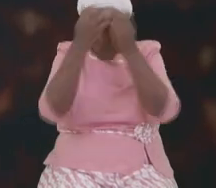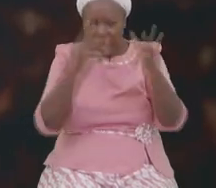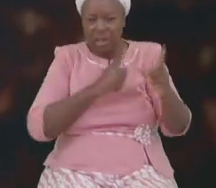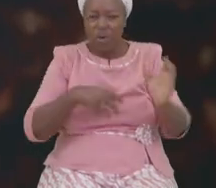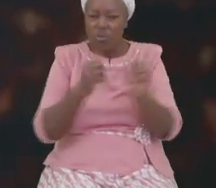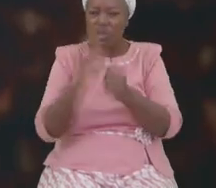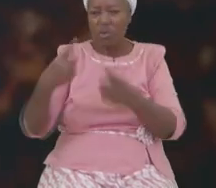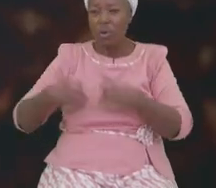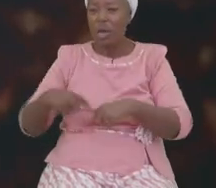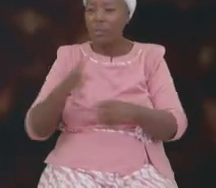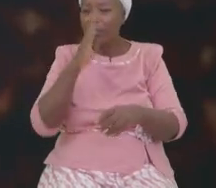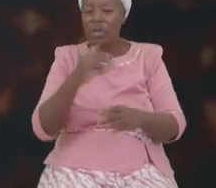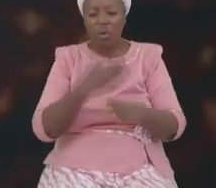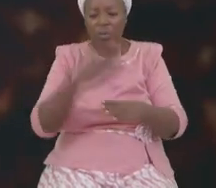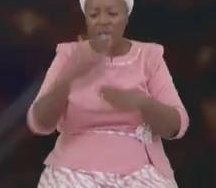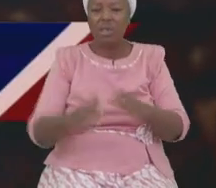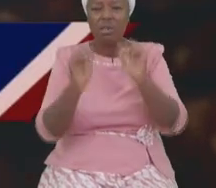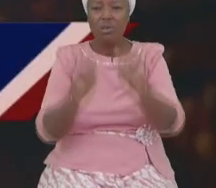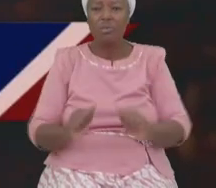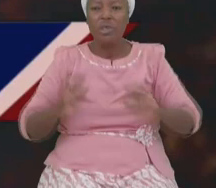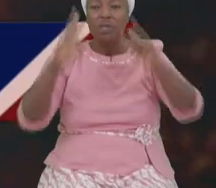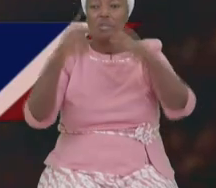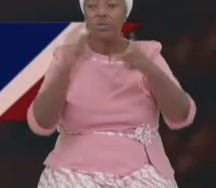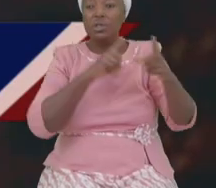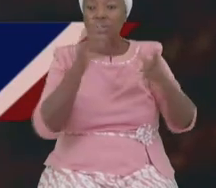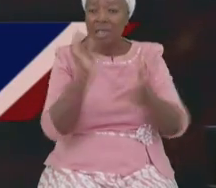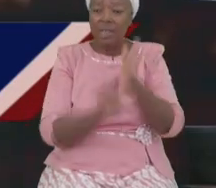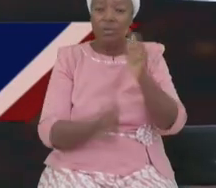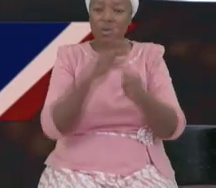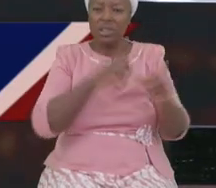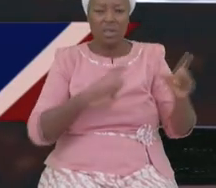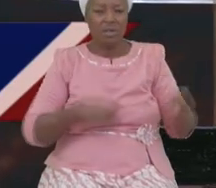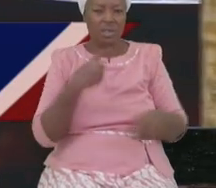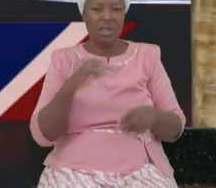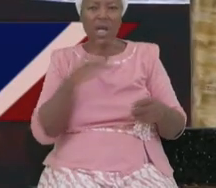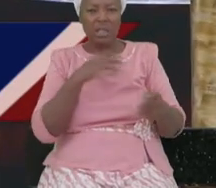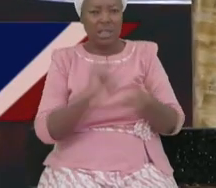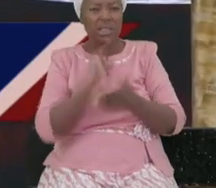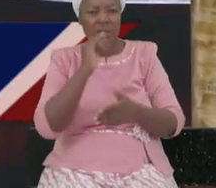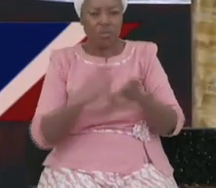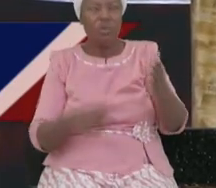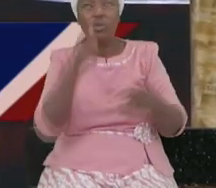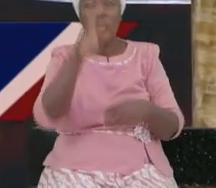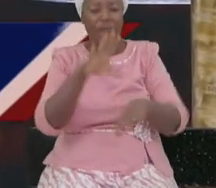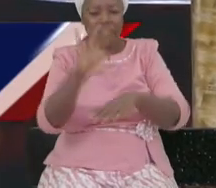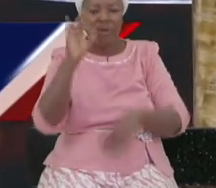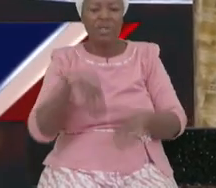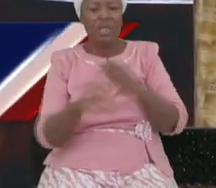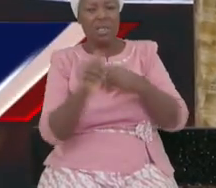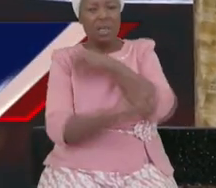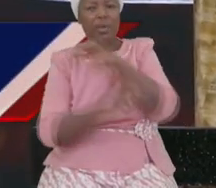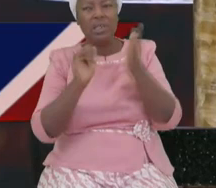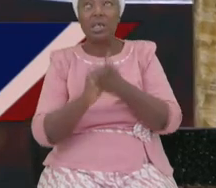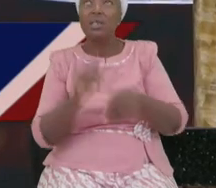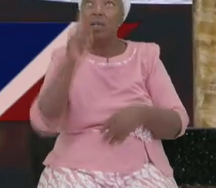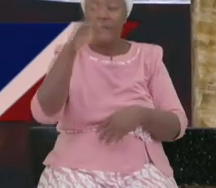totally submissive unto what God is saying. And that's what God found in Abraham, that you found his